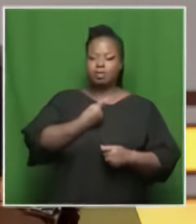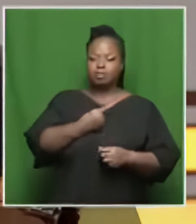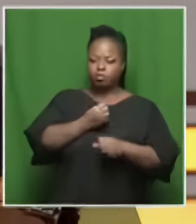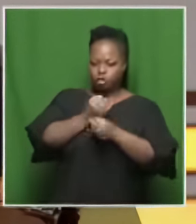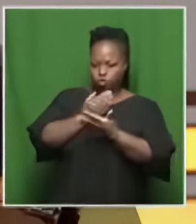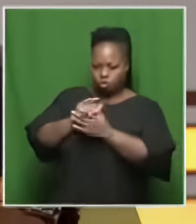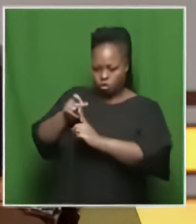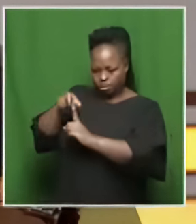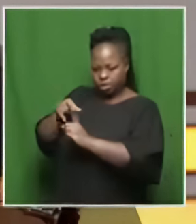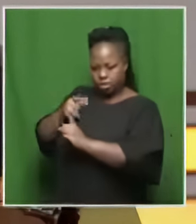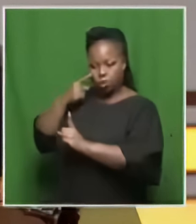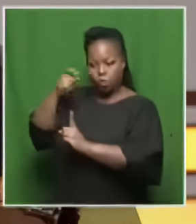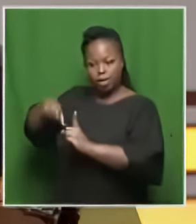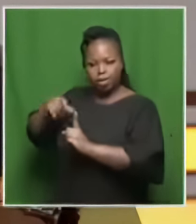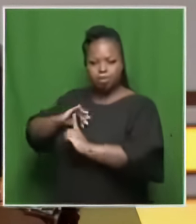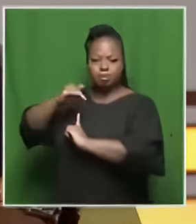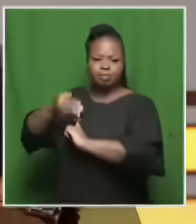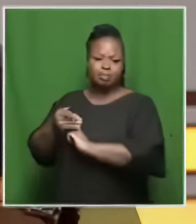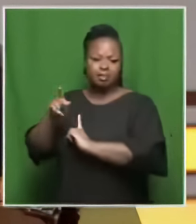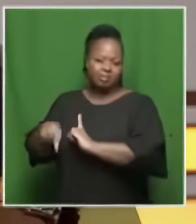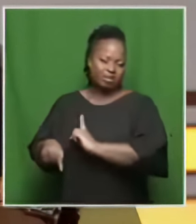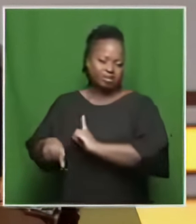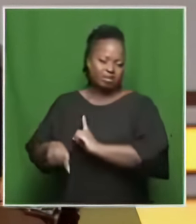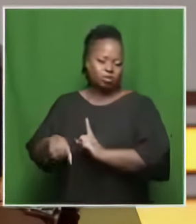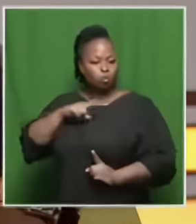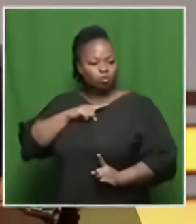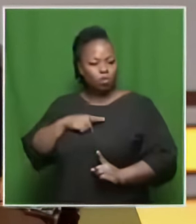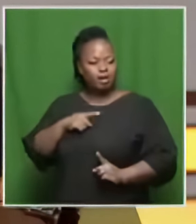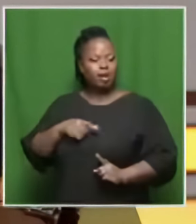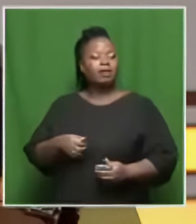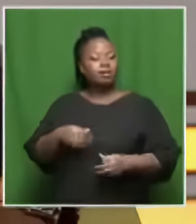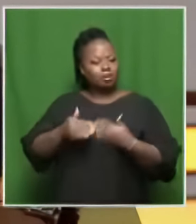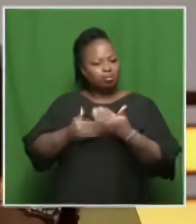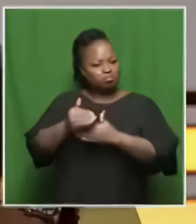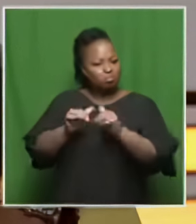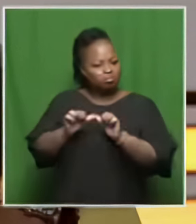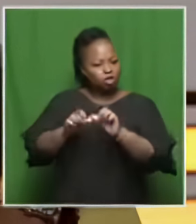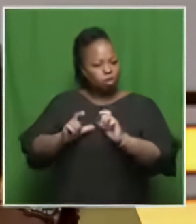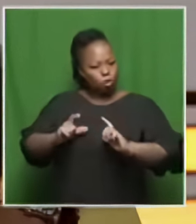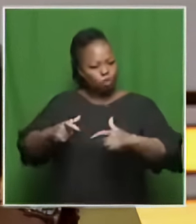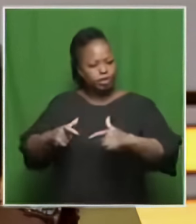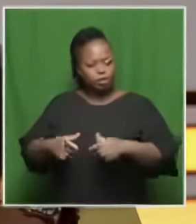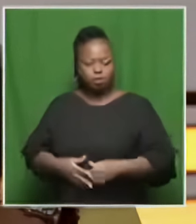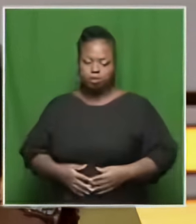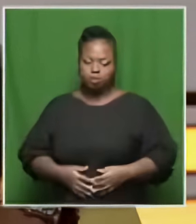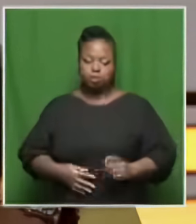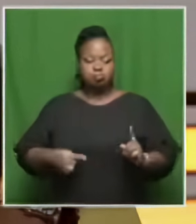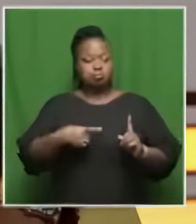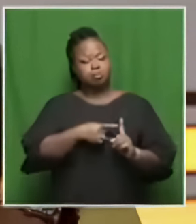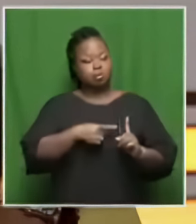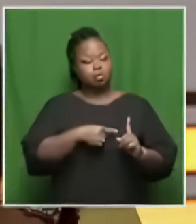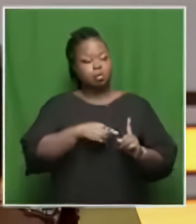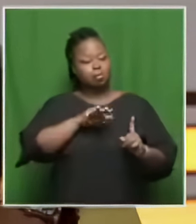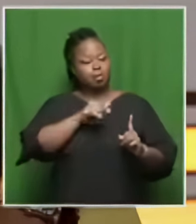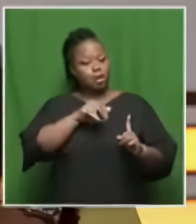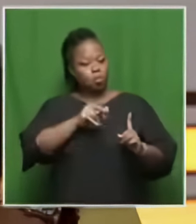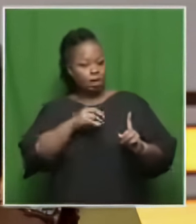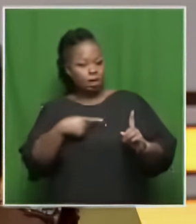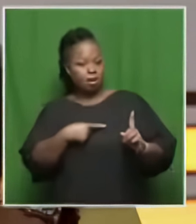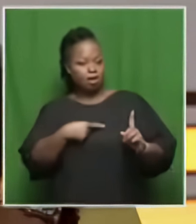the witness is protected in such a way that it doesn't compromise the integrity of the committee. Mokhotsi, who